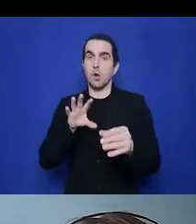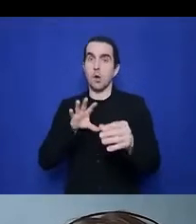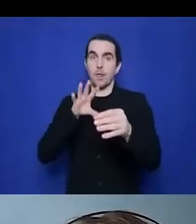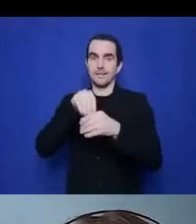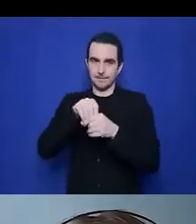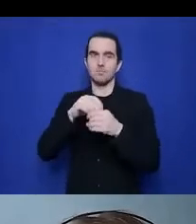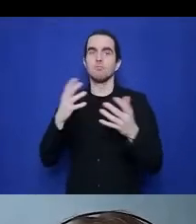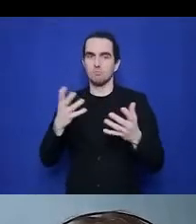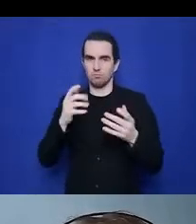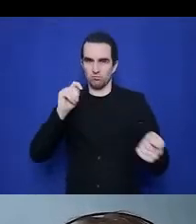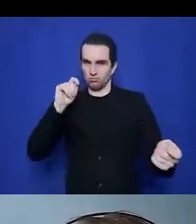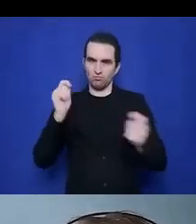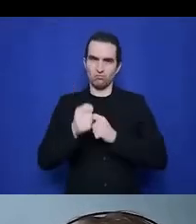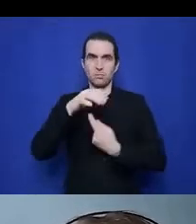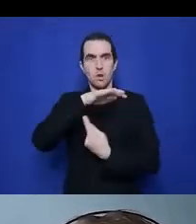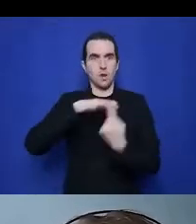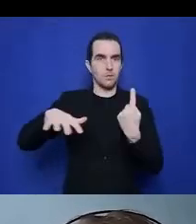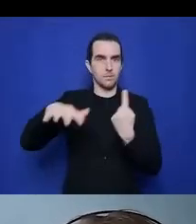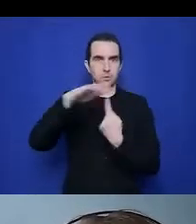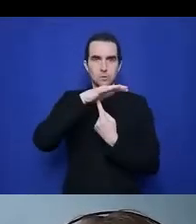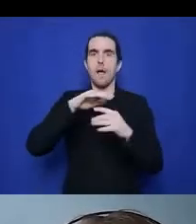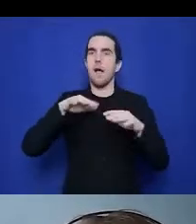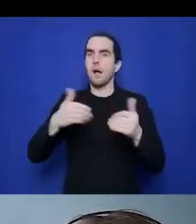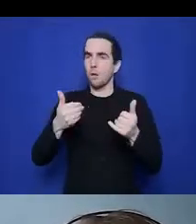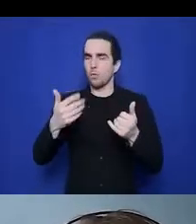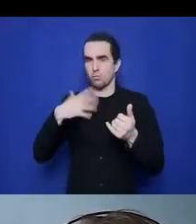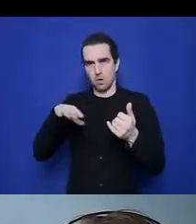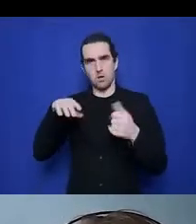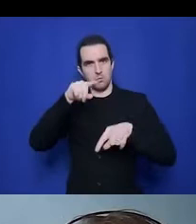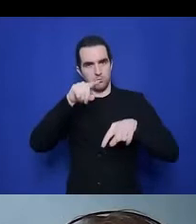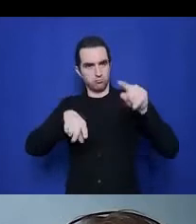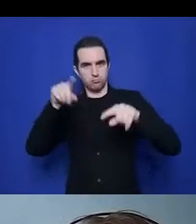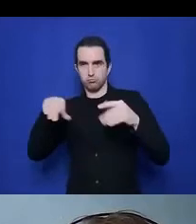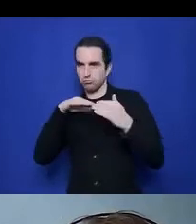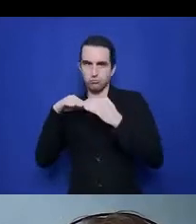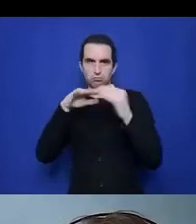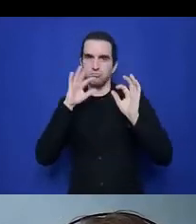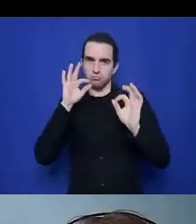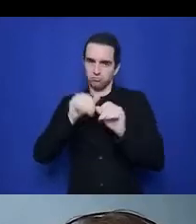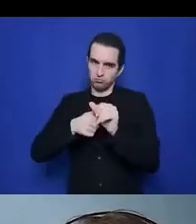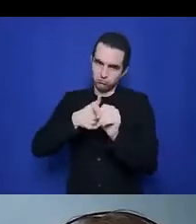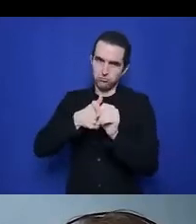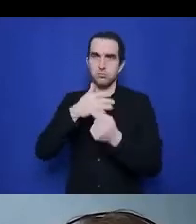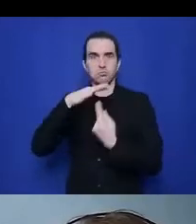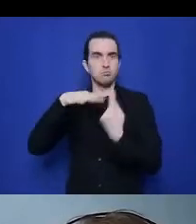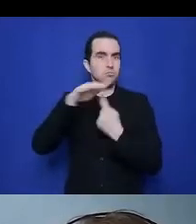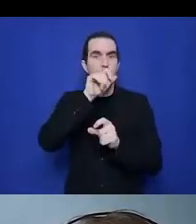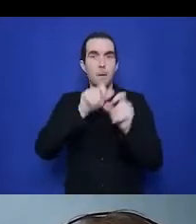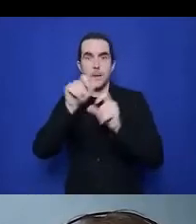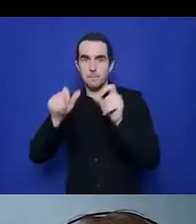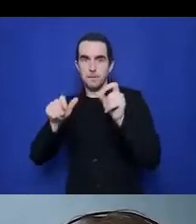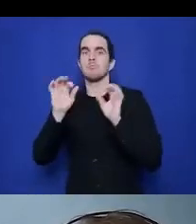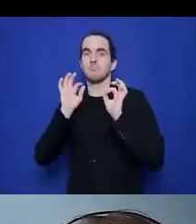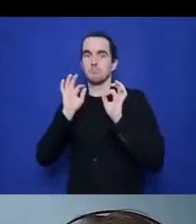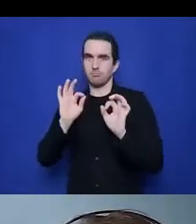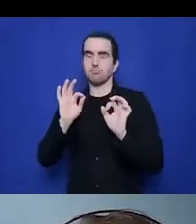are presumed compliant, are welcomed as valued members of their